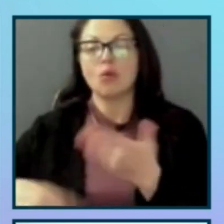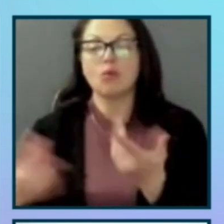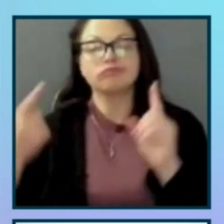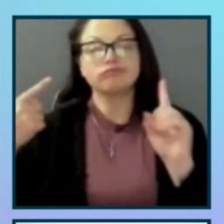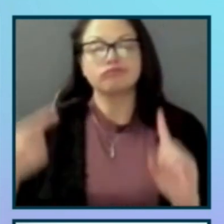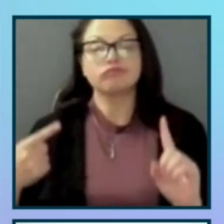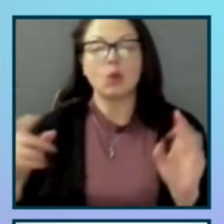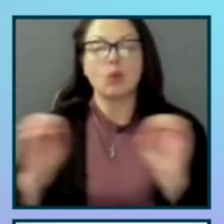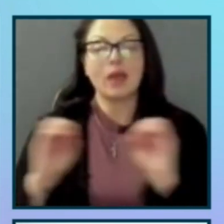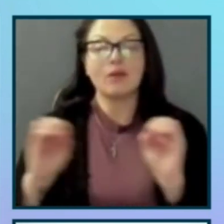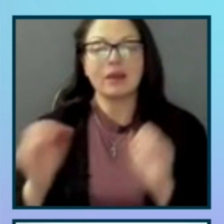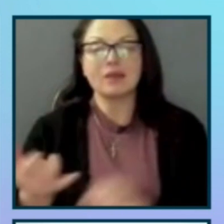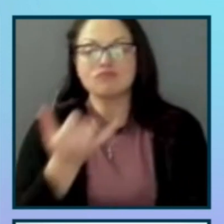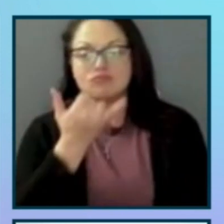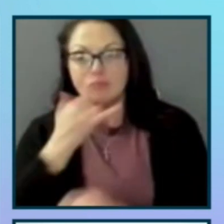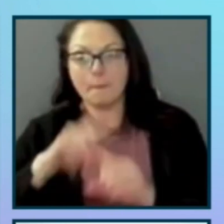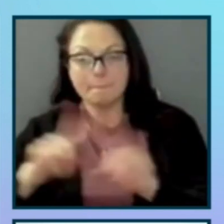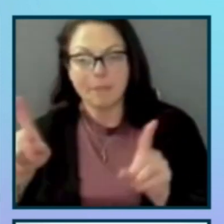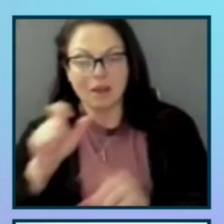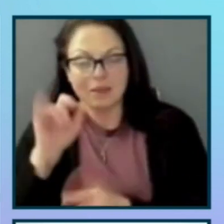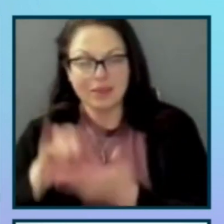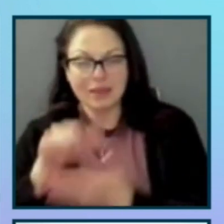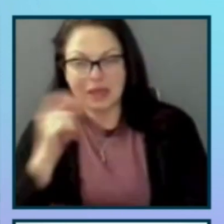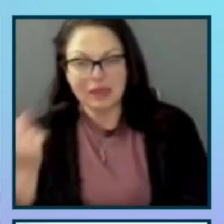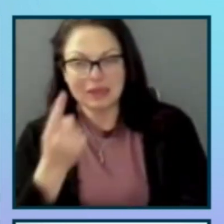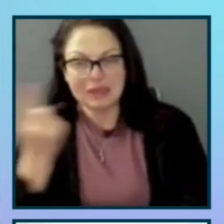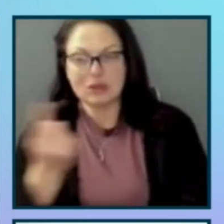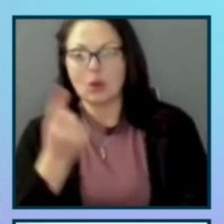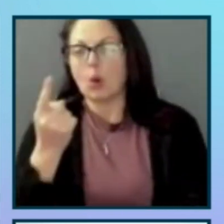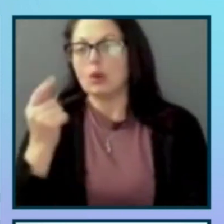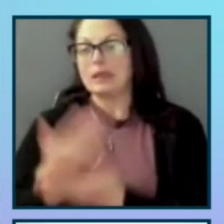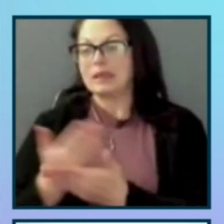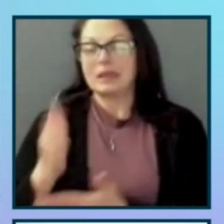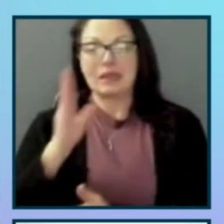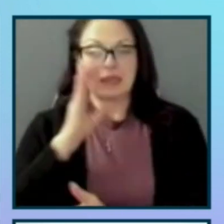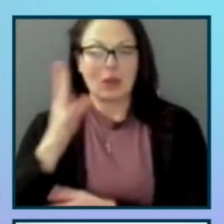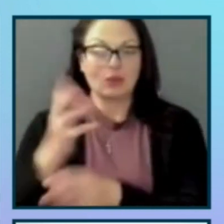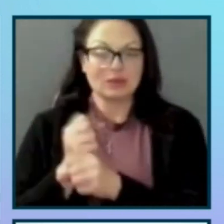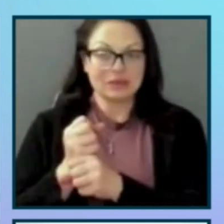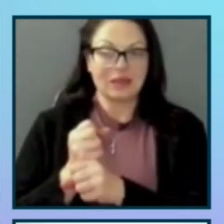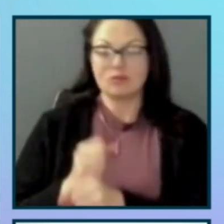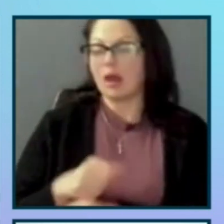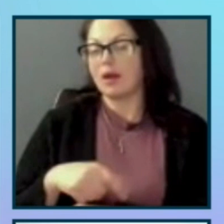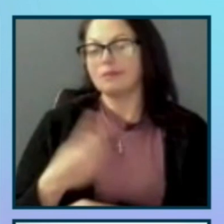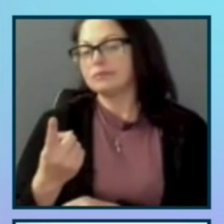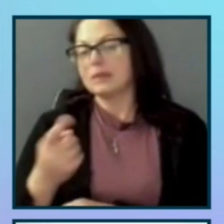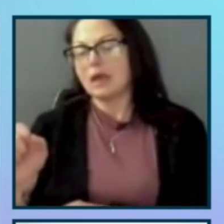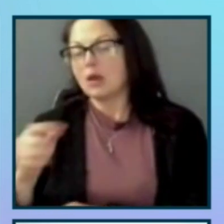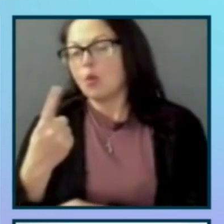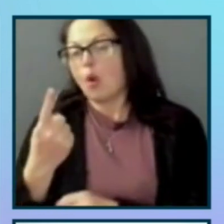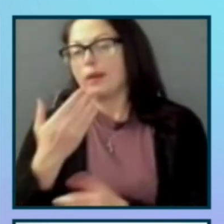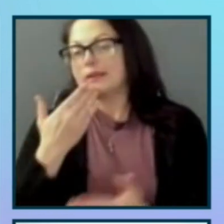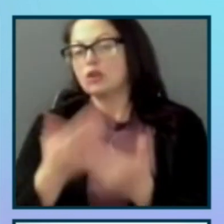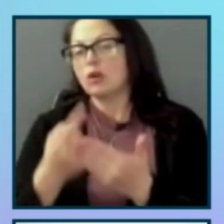errors. However, that's not the only path that folks are going to take. There's no one size fits all for accomplishing a task. And